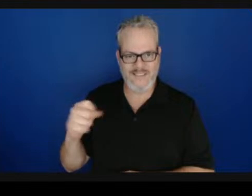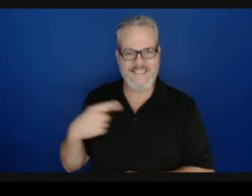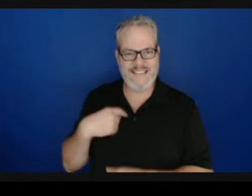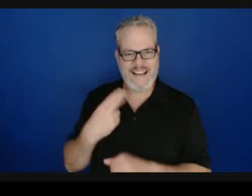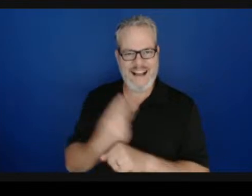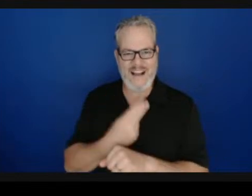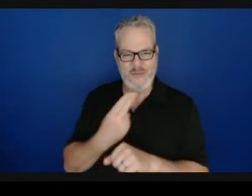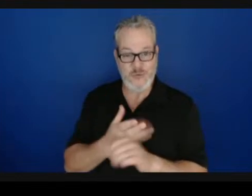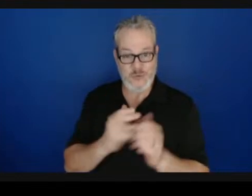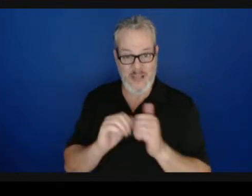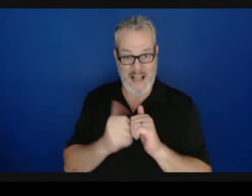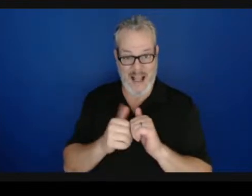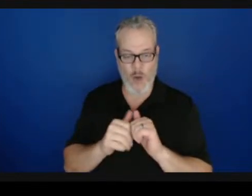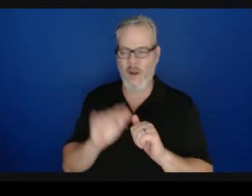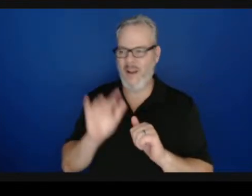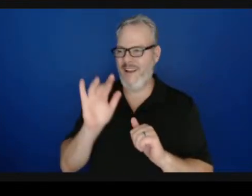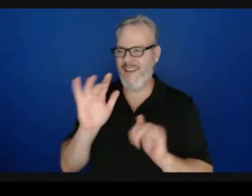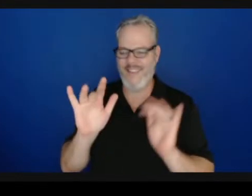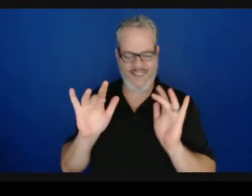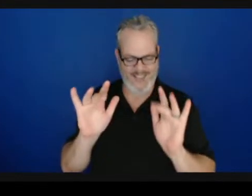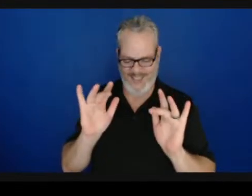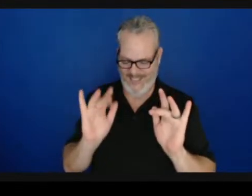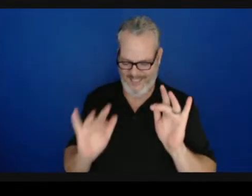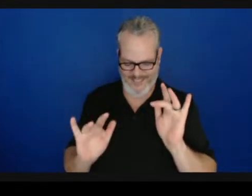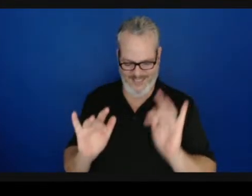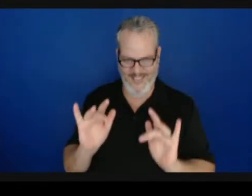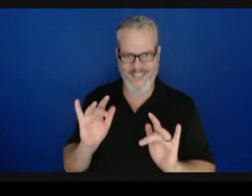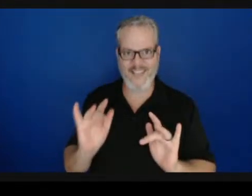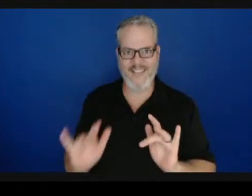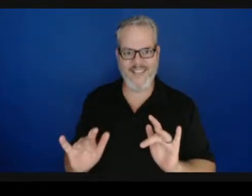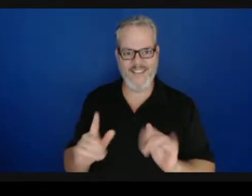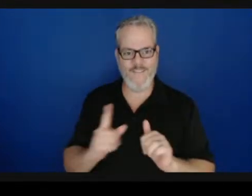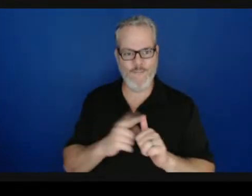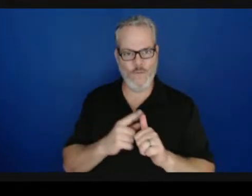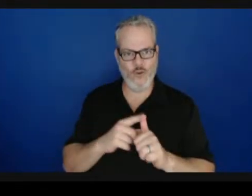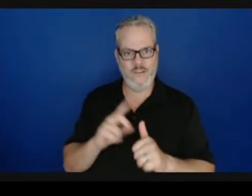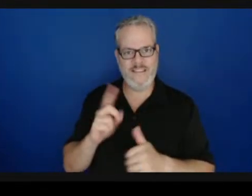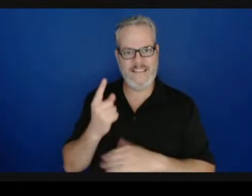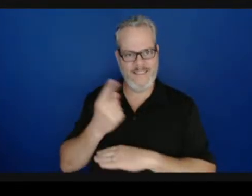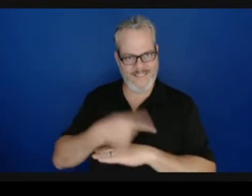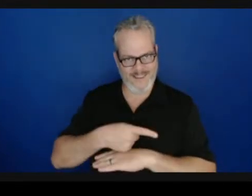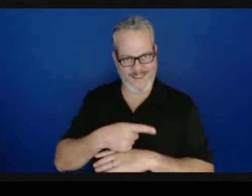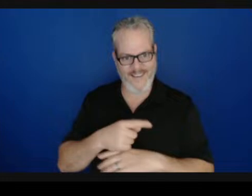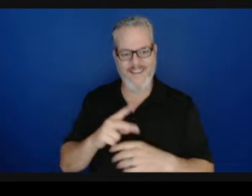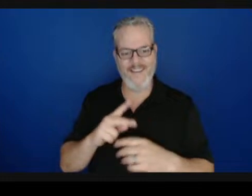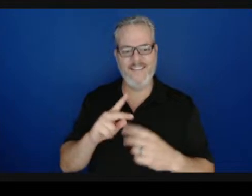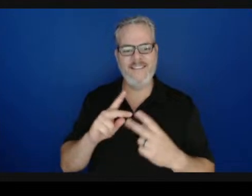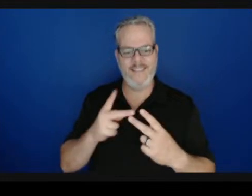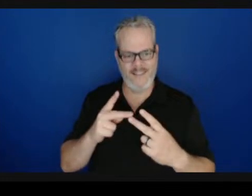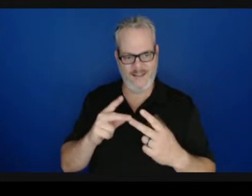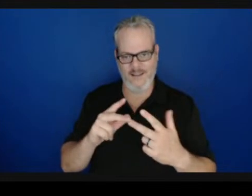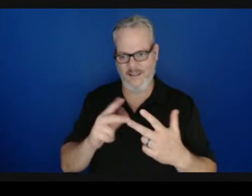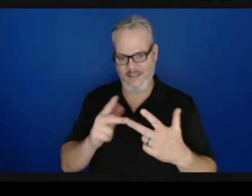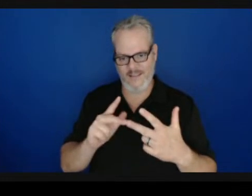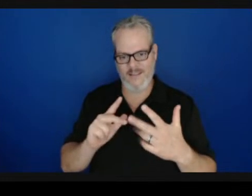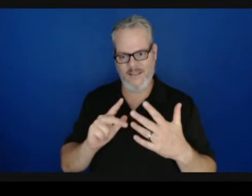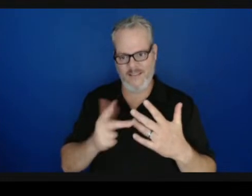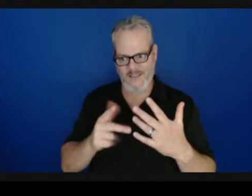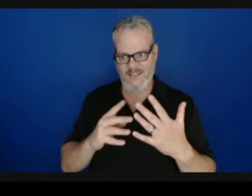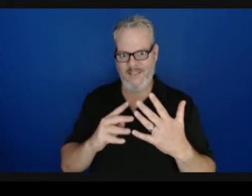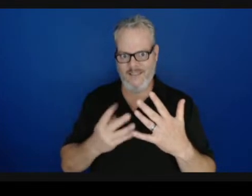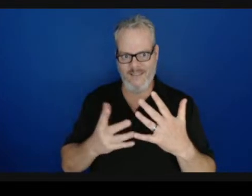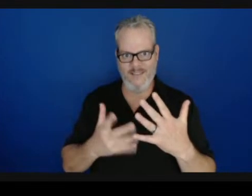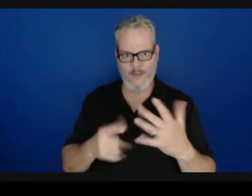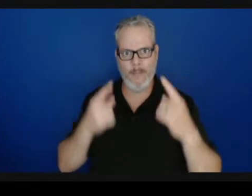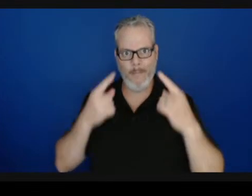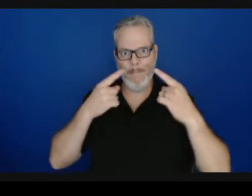click in a certain order. Click the days first, click the observatory second, you click the search third, and then you get what you're looking